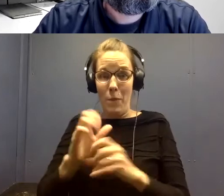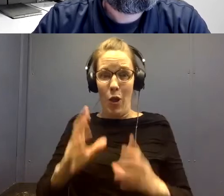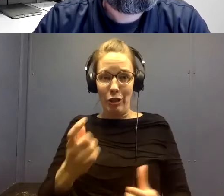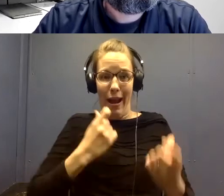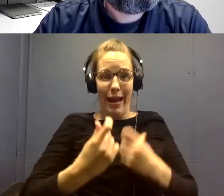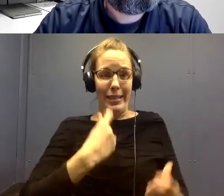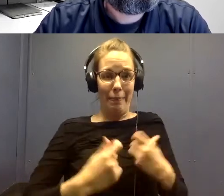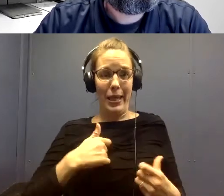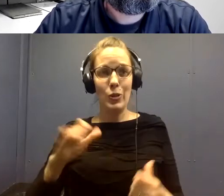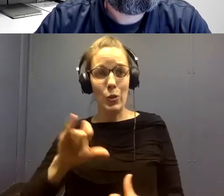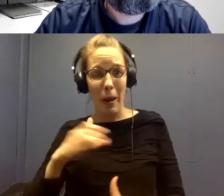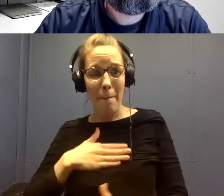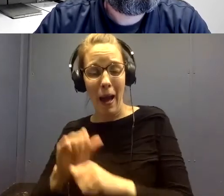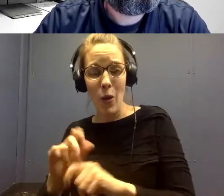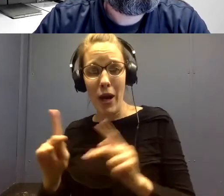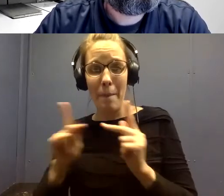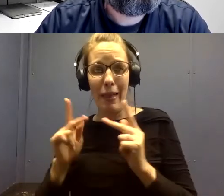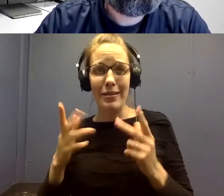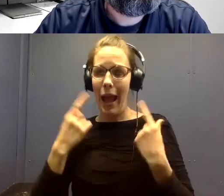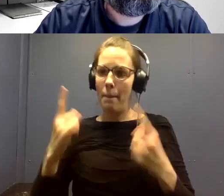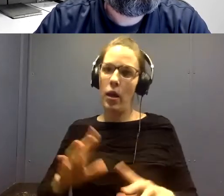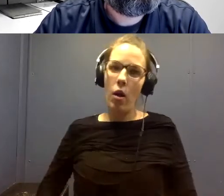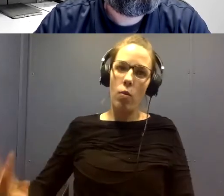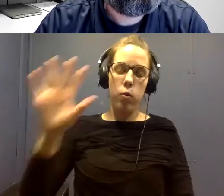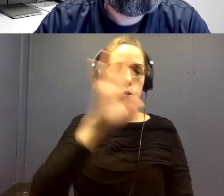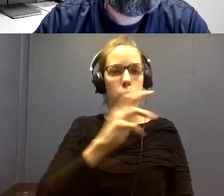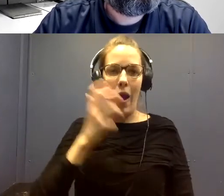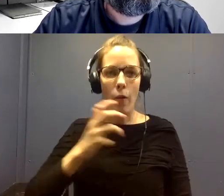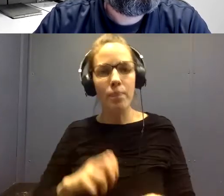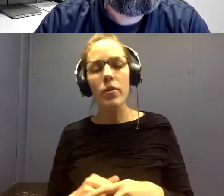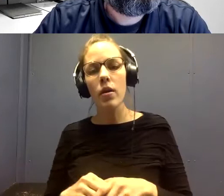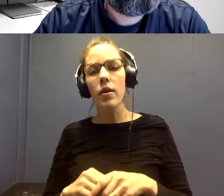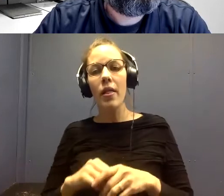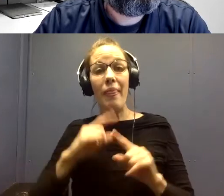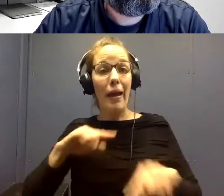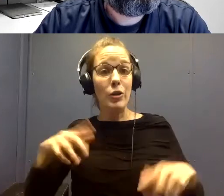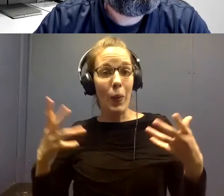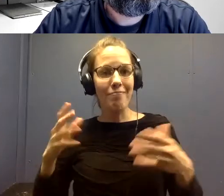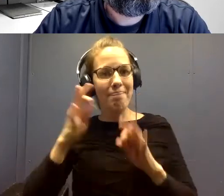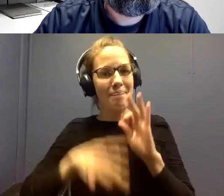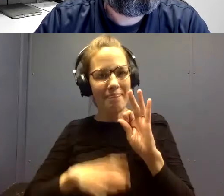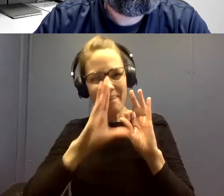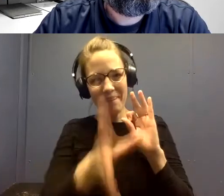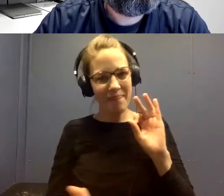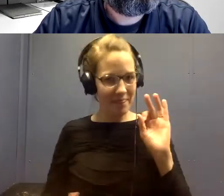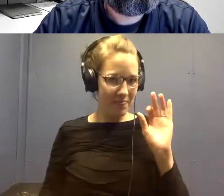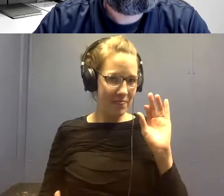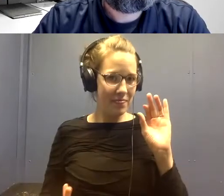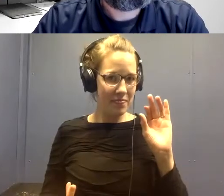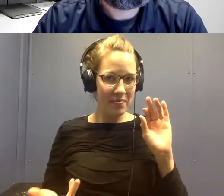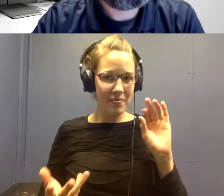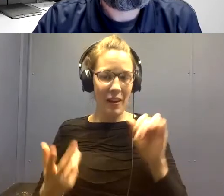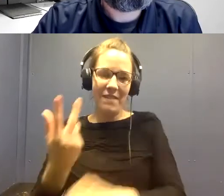my workplace, and I'm sure that they're happening across the Quad Cities. And the answer is pretty simple and straightforward. It's all